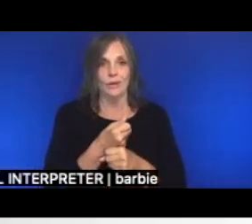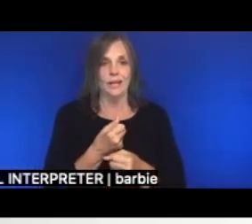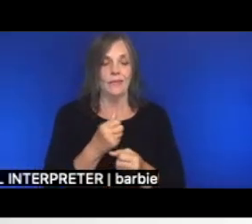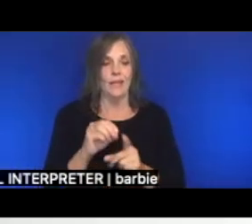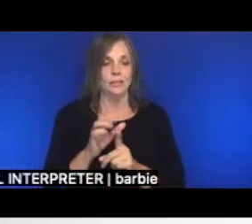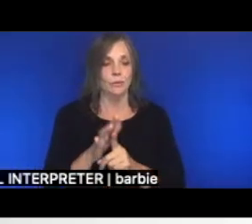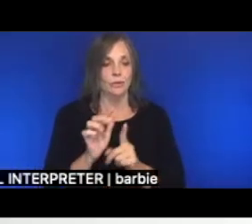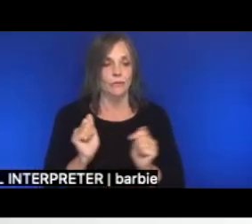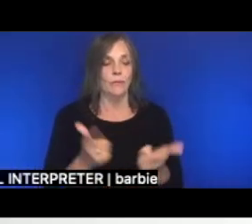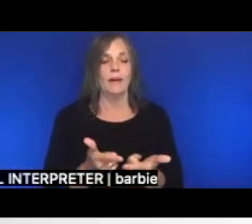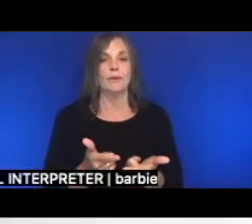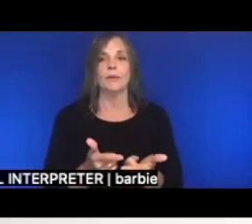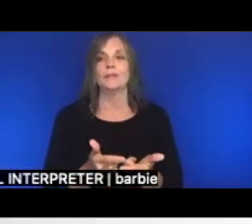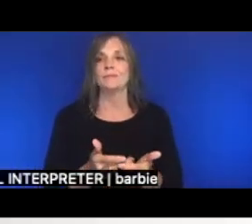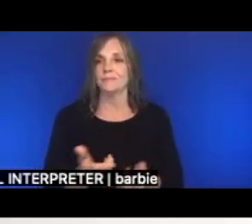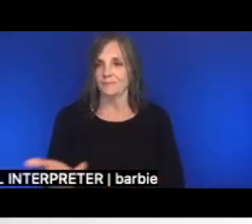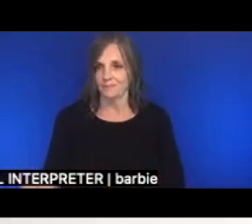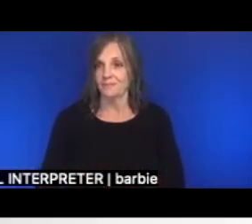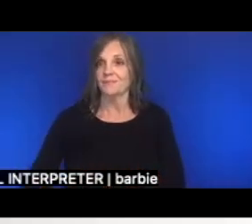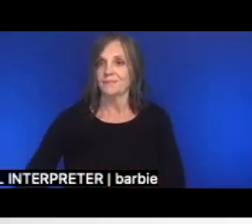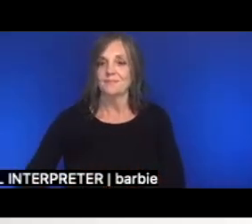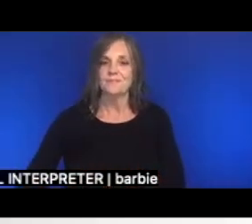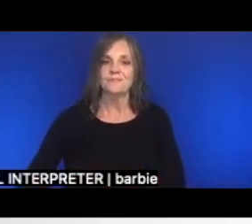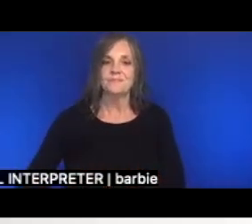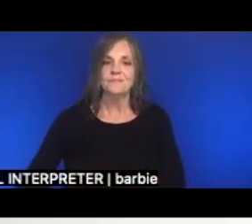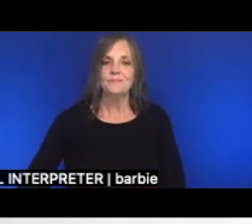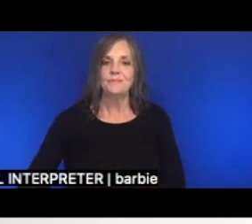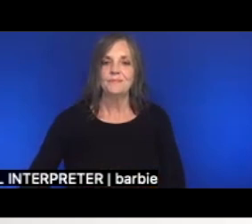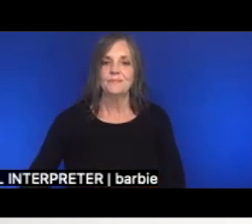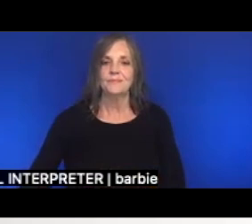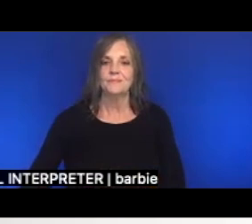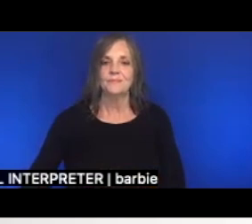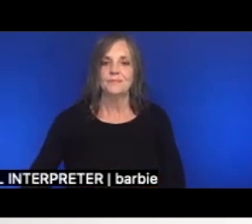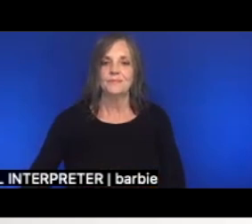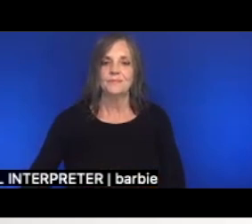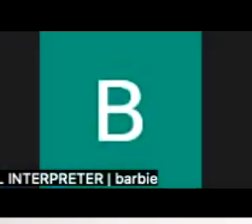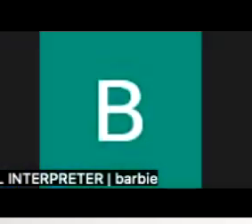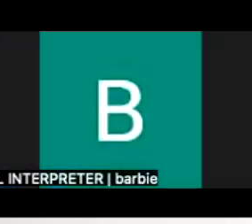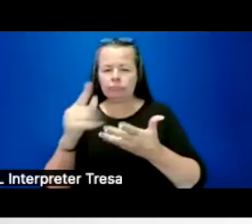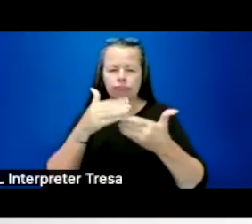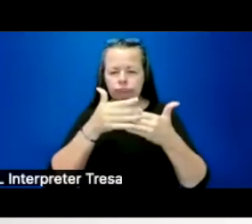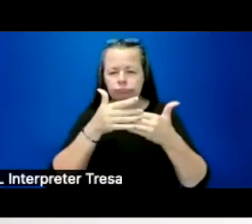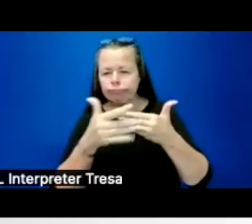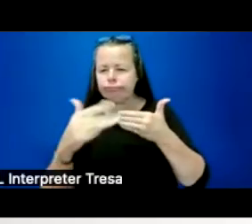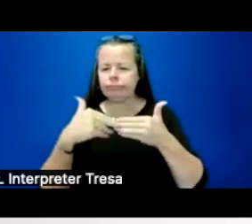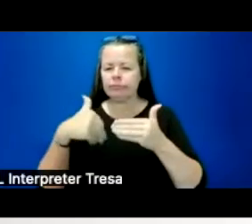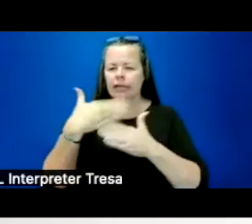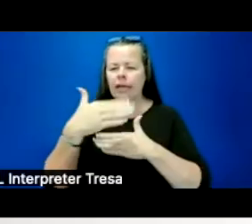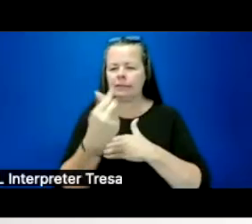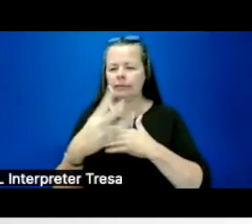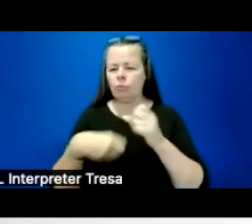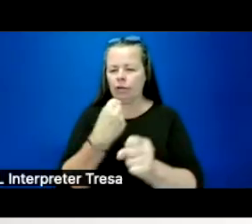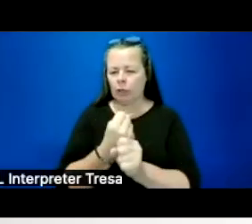exposure from everyone. So I'm Mm. interested in seeing how that might turn out over the next couple of years. Yeah, and I would say